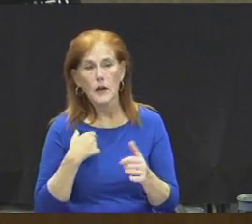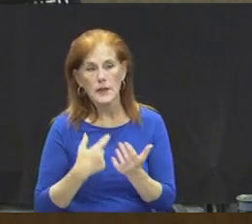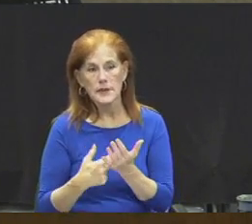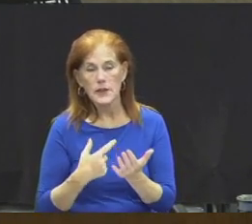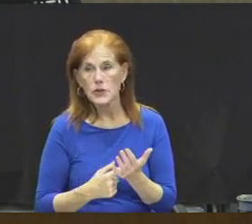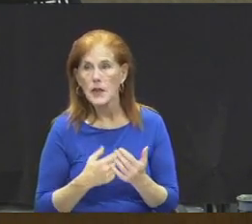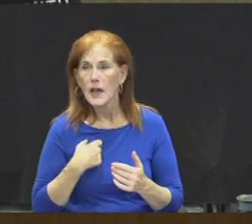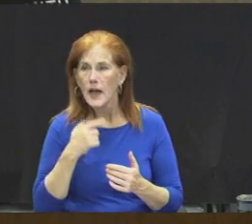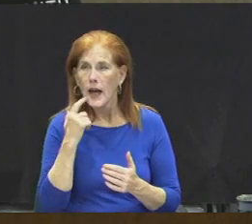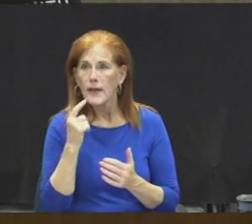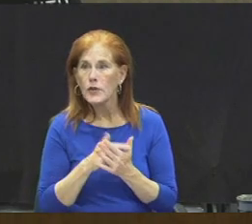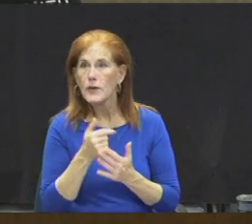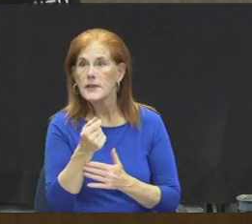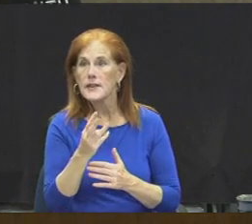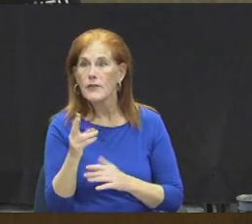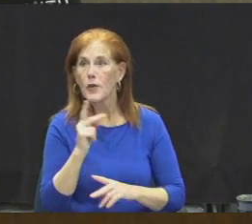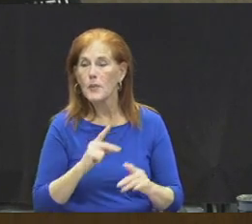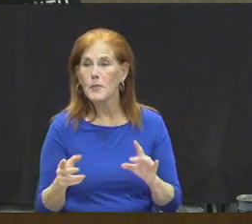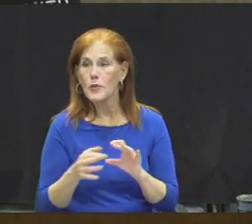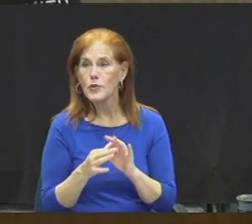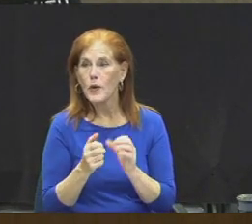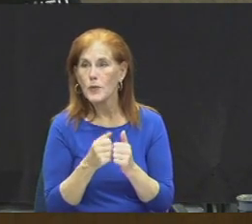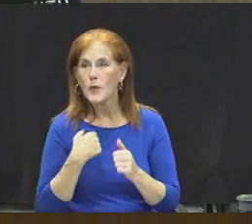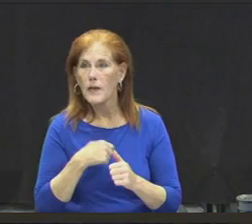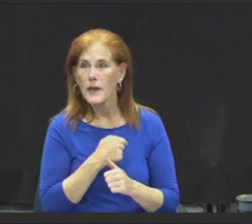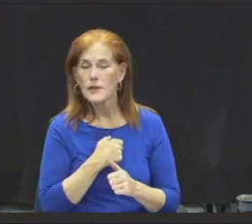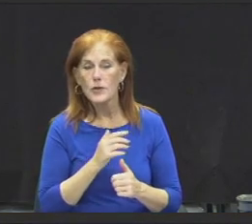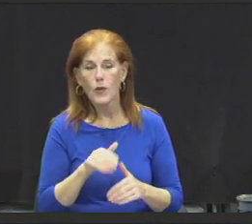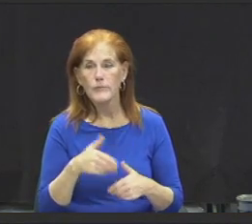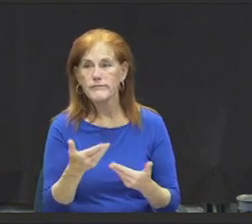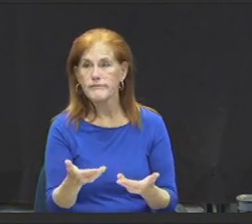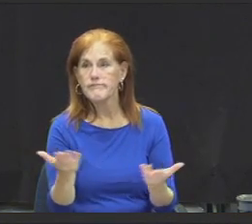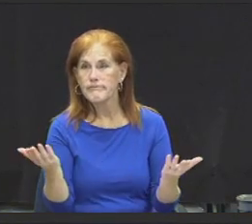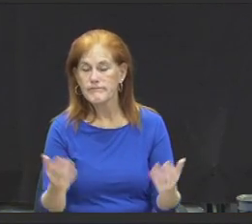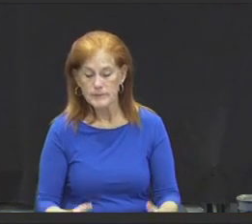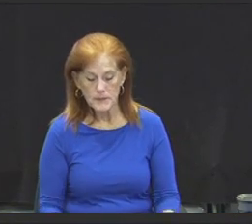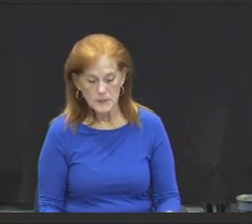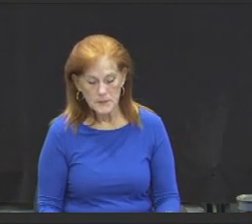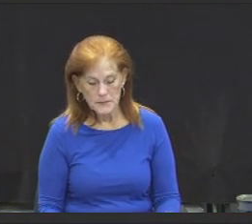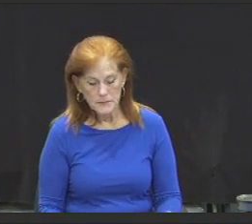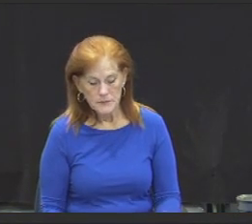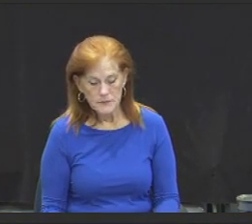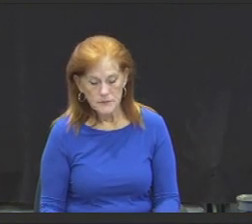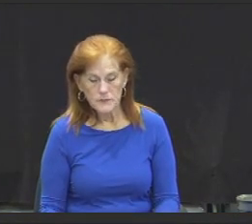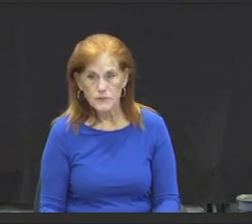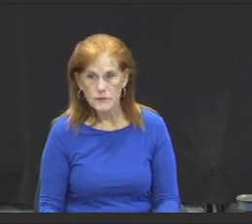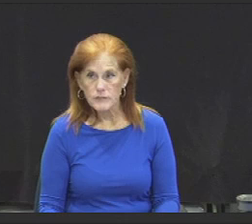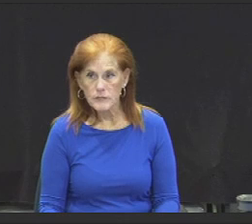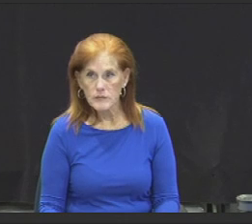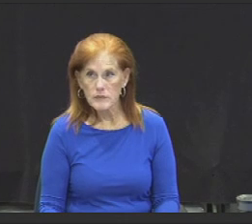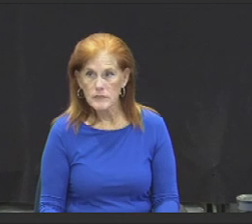I see there's several people on the line, so I'll turn it over to you.